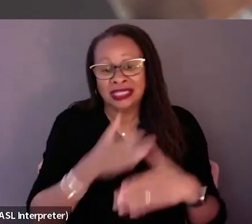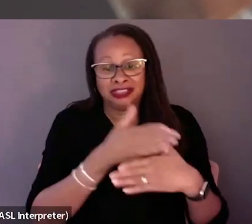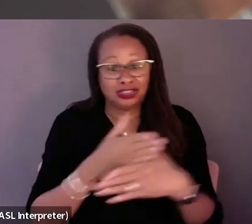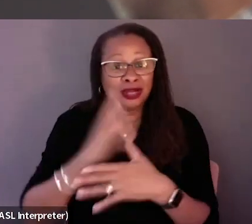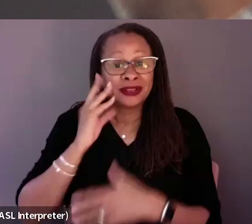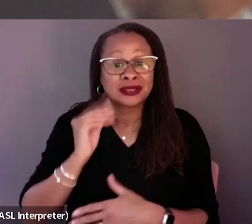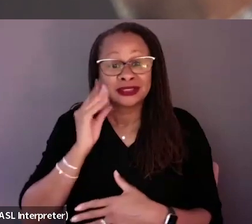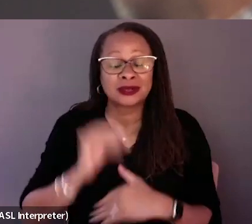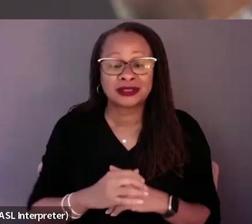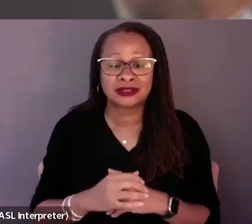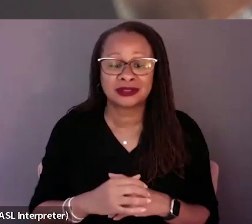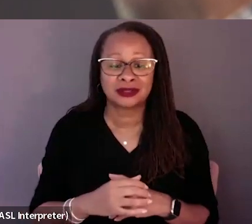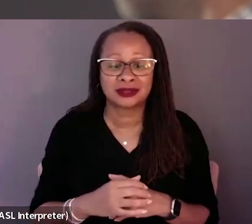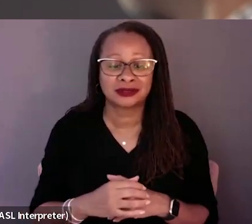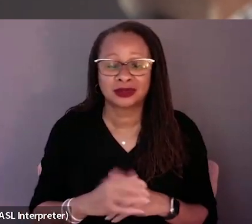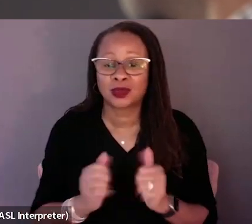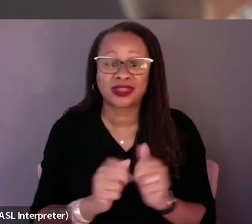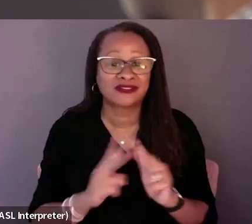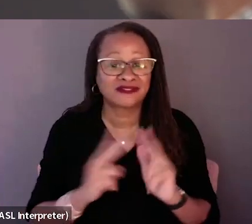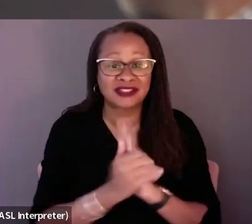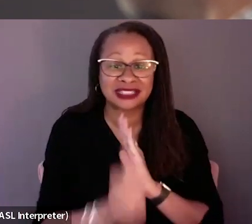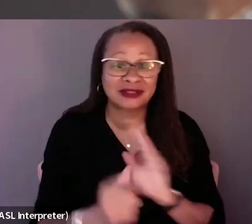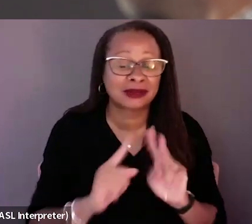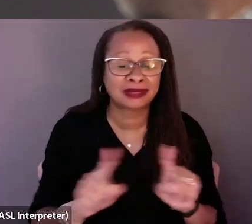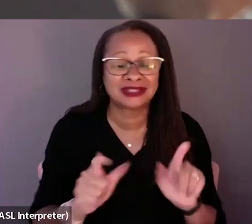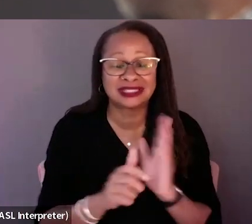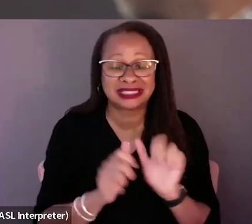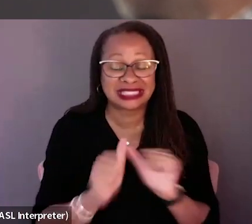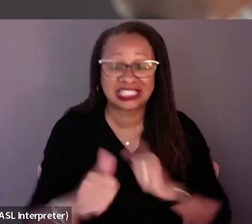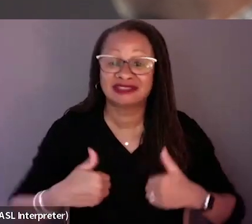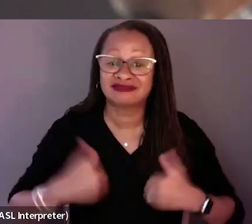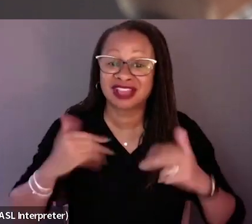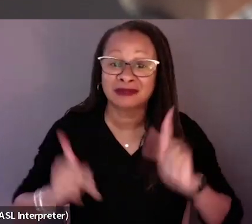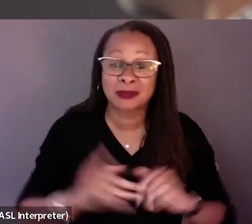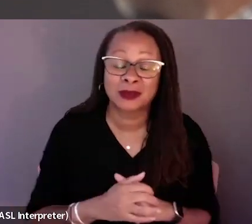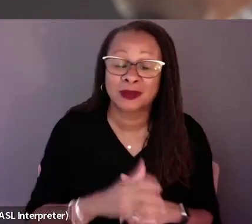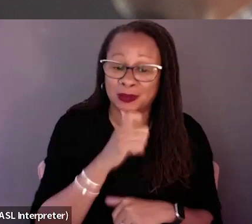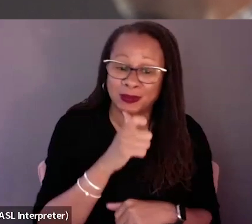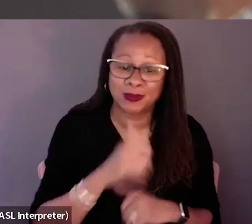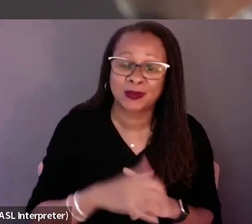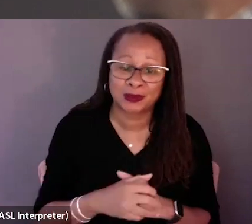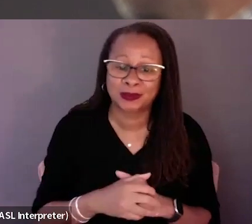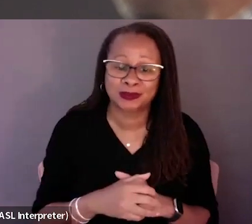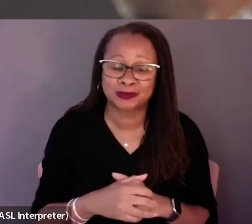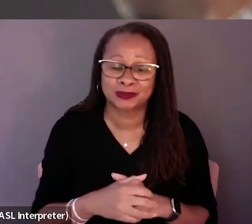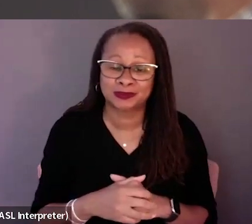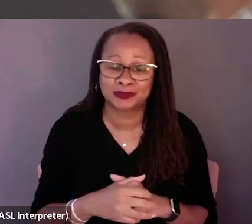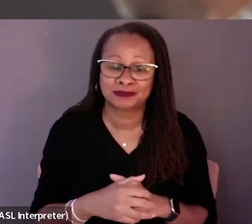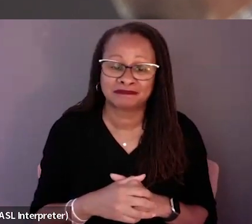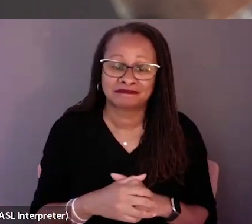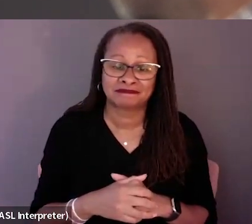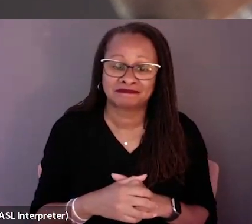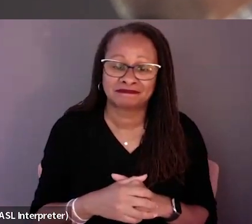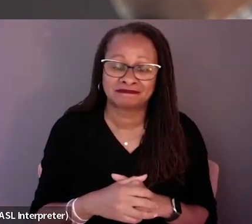and those like really talented but still young people who has like their own